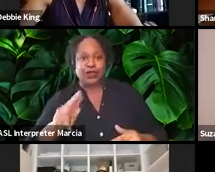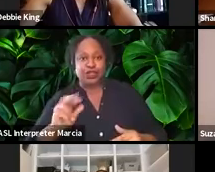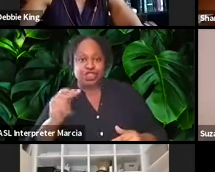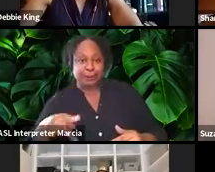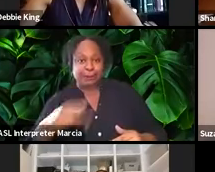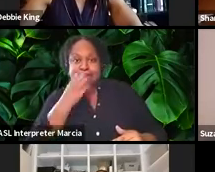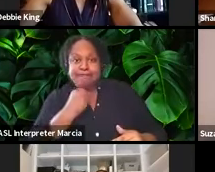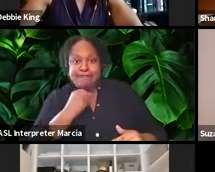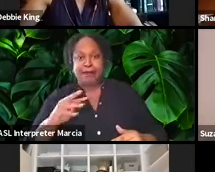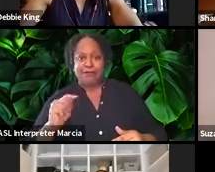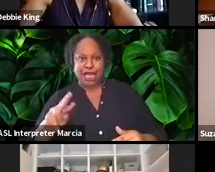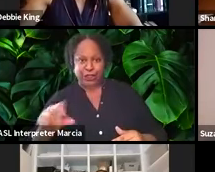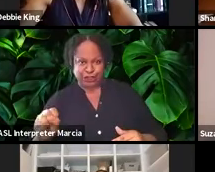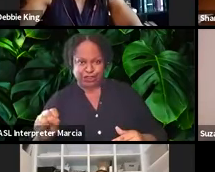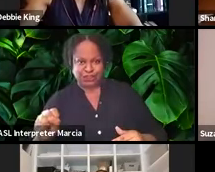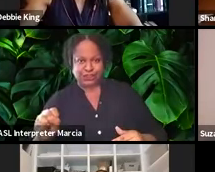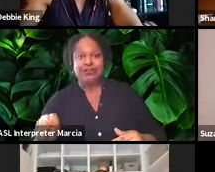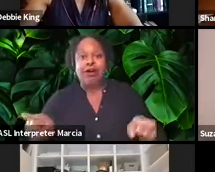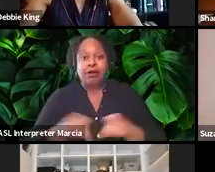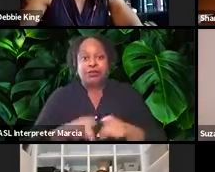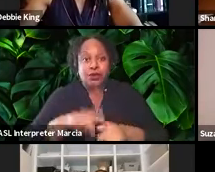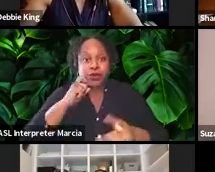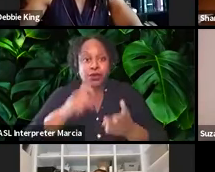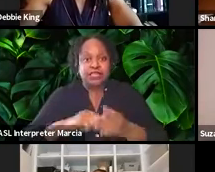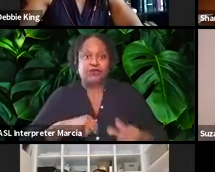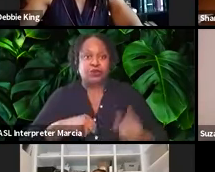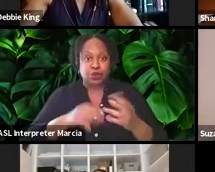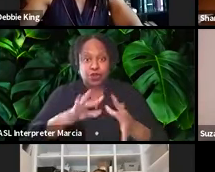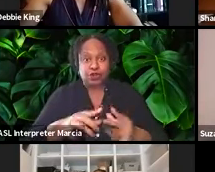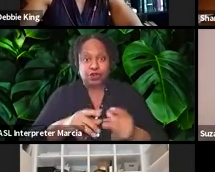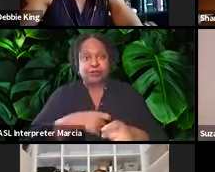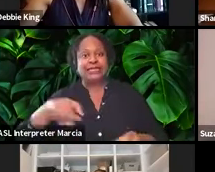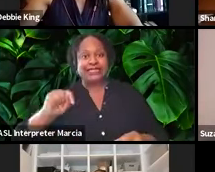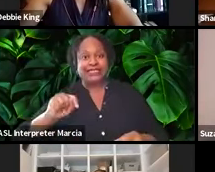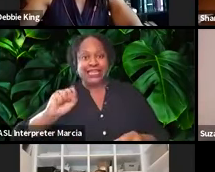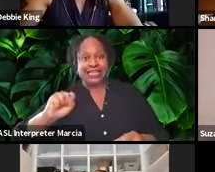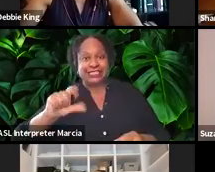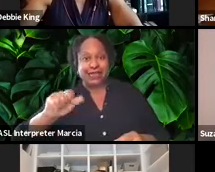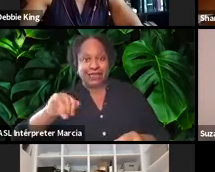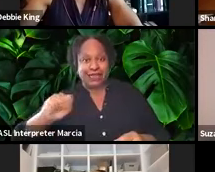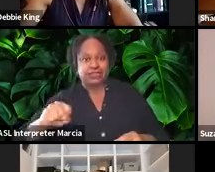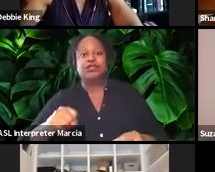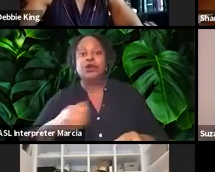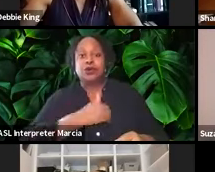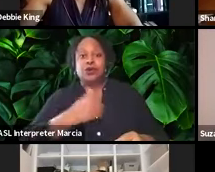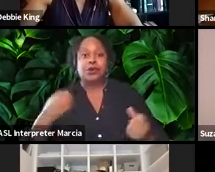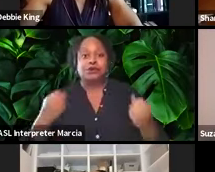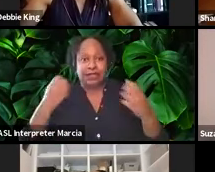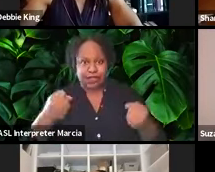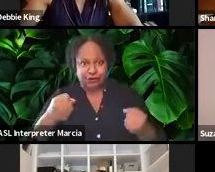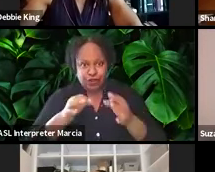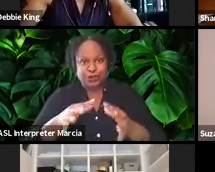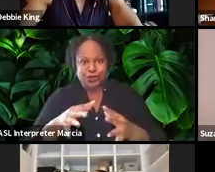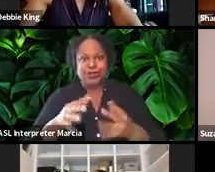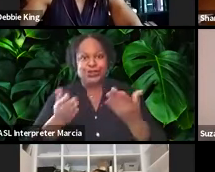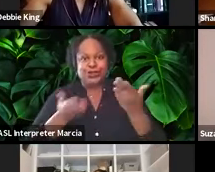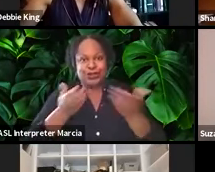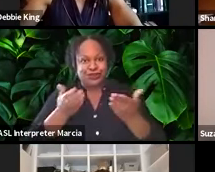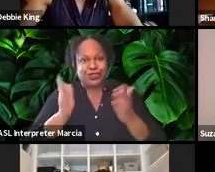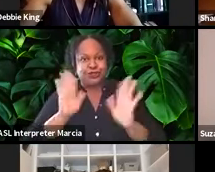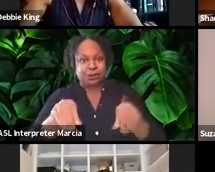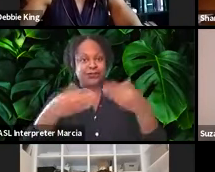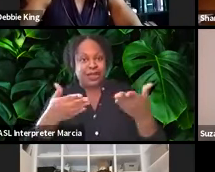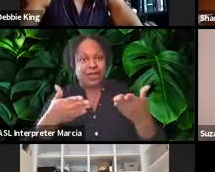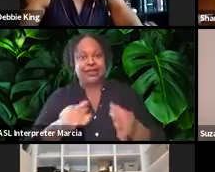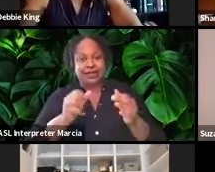As you can see, we also have two interpreters from the Toronto Sign Language Interpreter Service who will be providing ASL interpretation